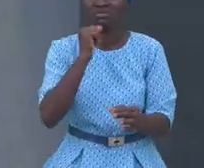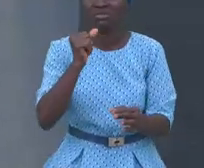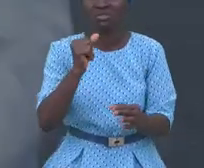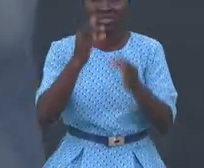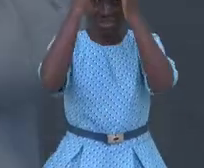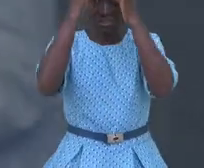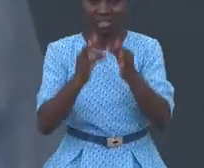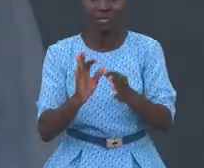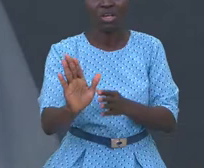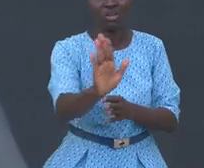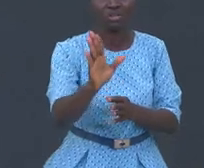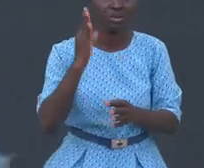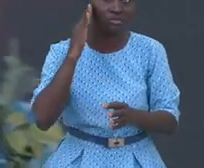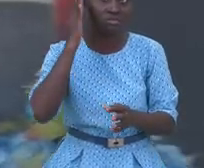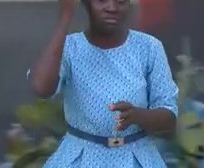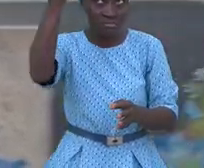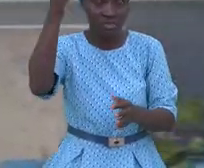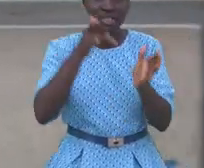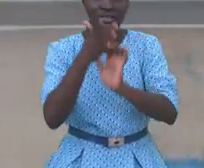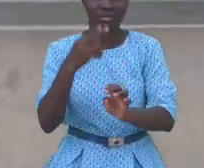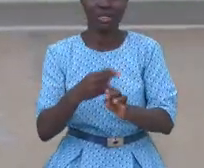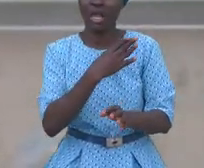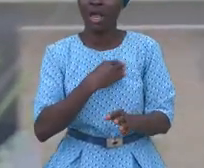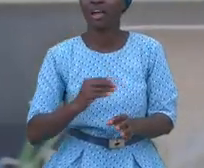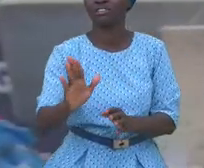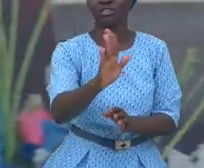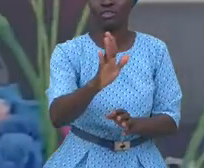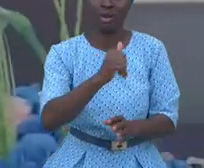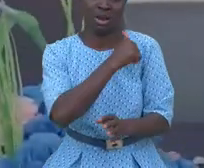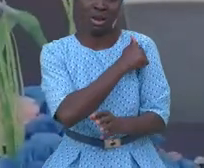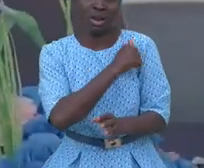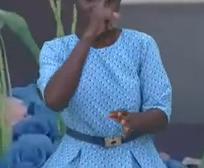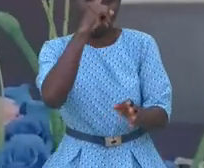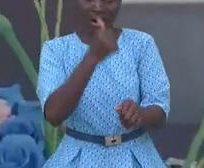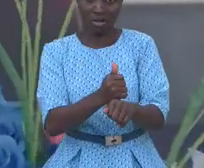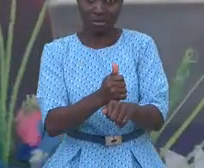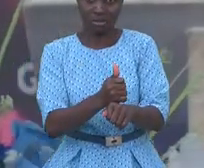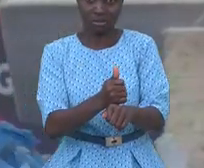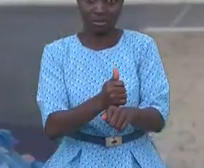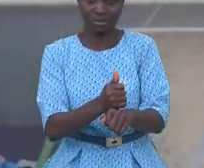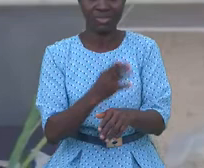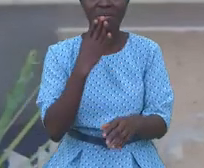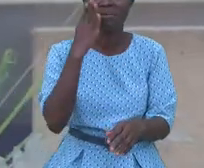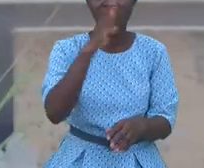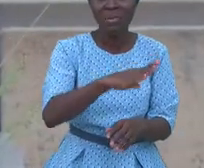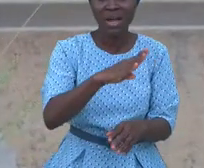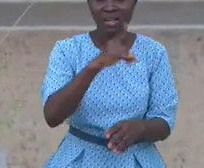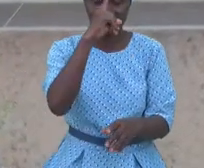your destiny. And your attitude, as we just heard now, bad attitude,